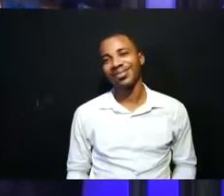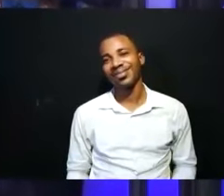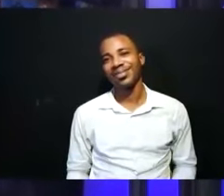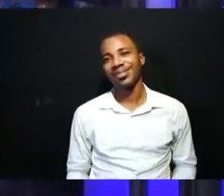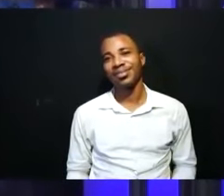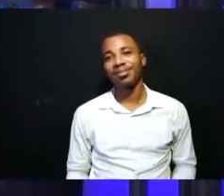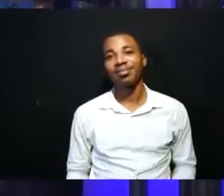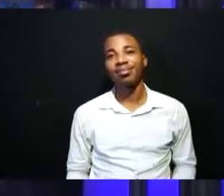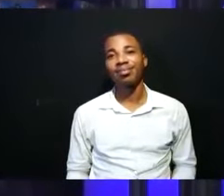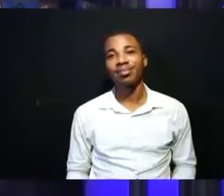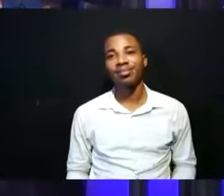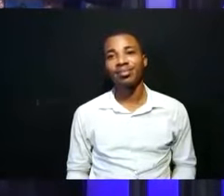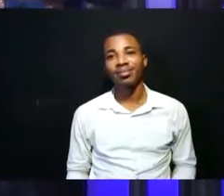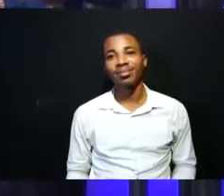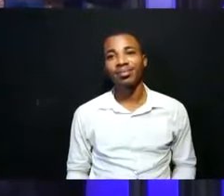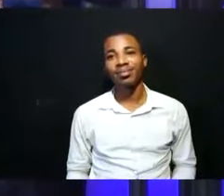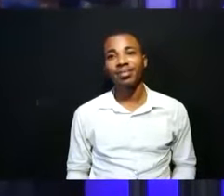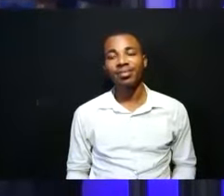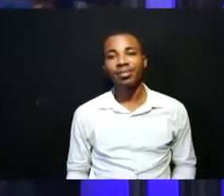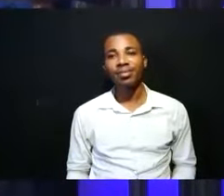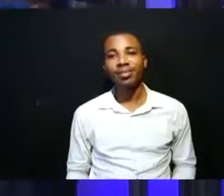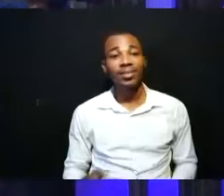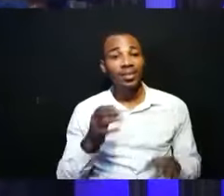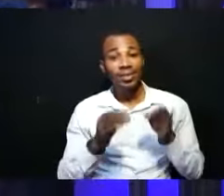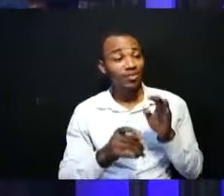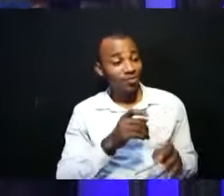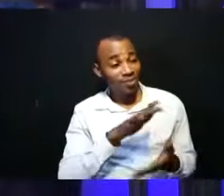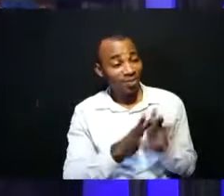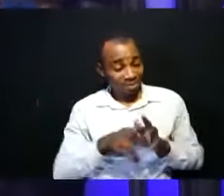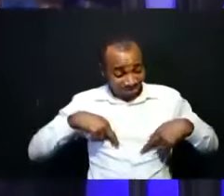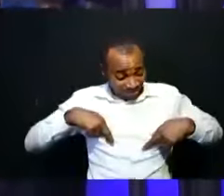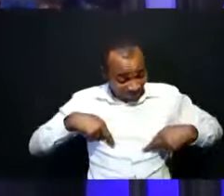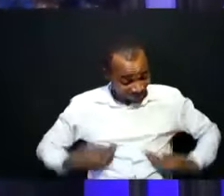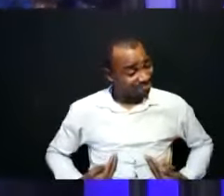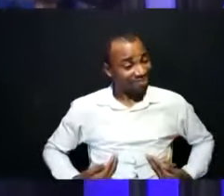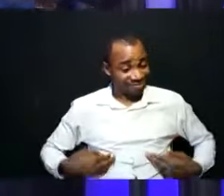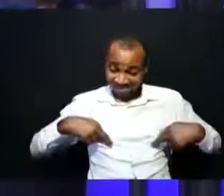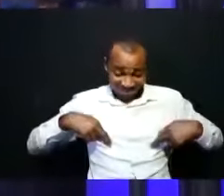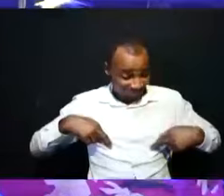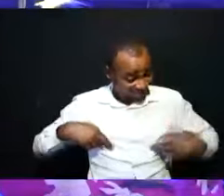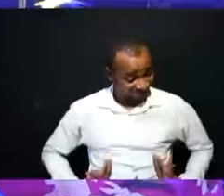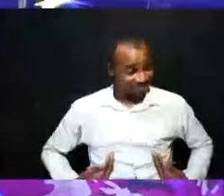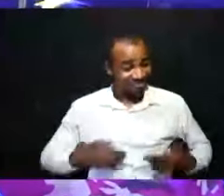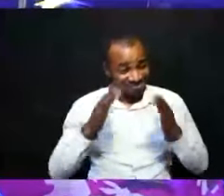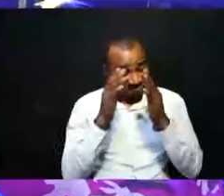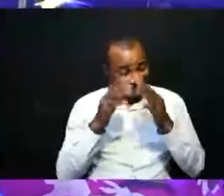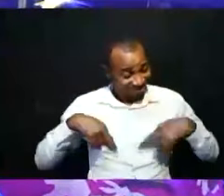And sometimes you don't take care, you be praying, closing prayer for 20 years.